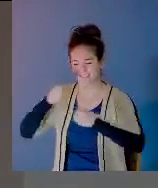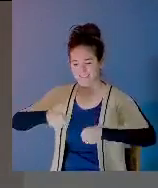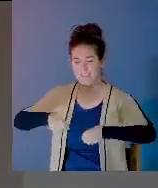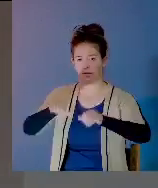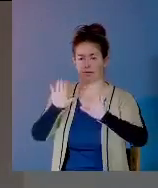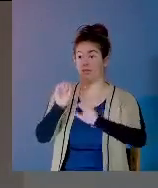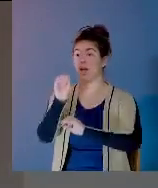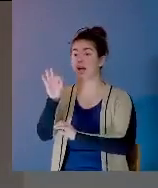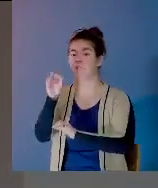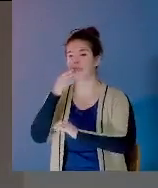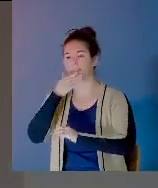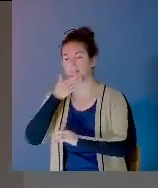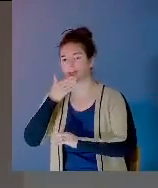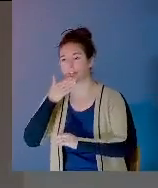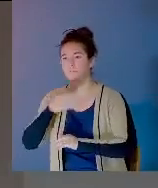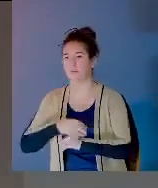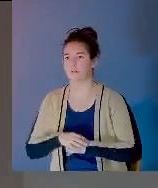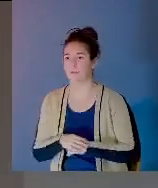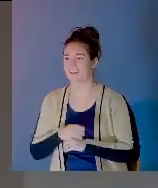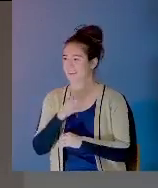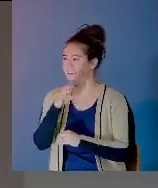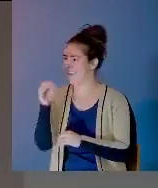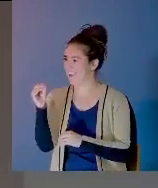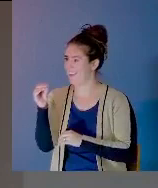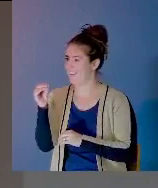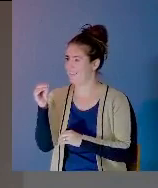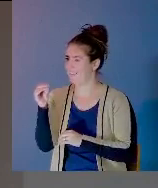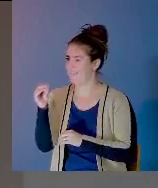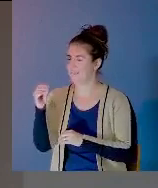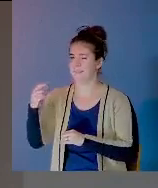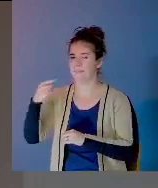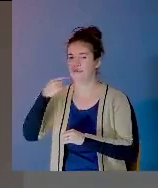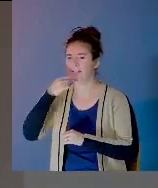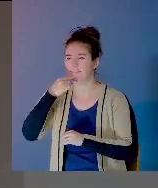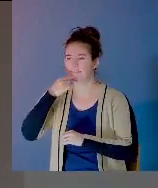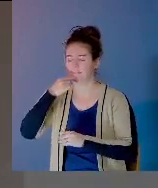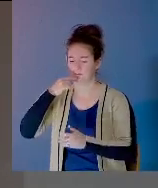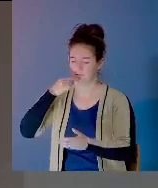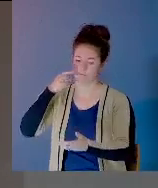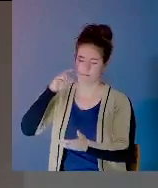declare his works with rejoicing.